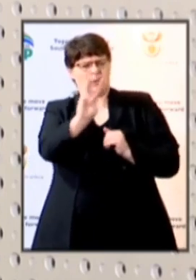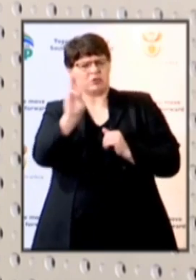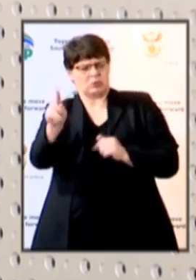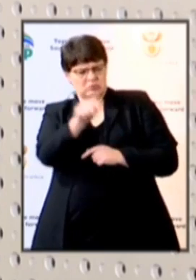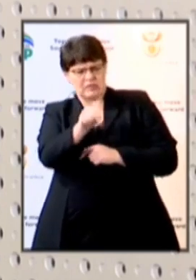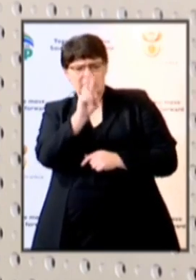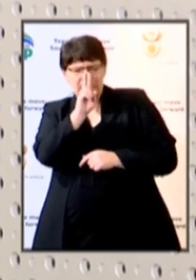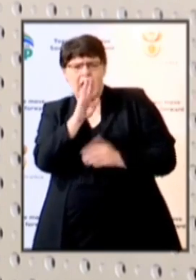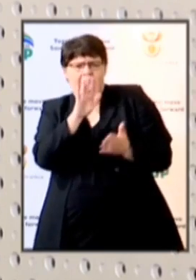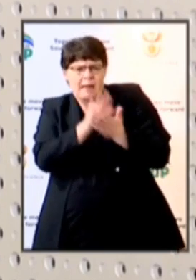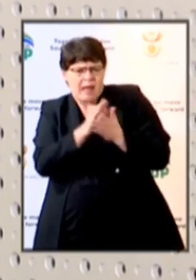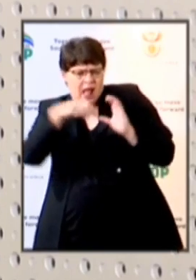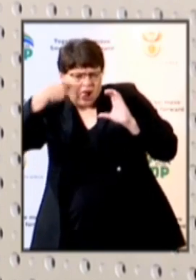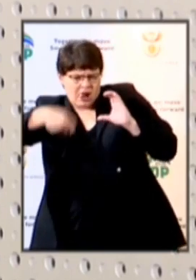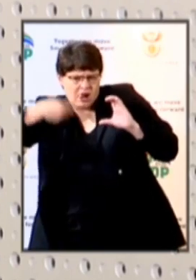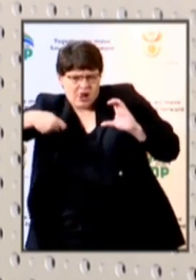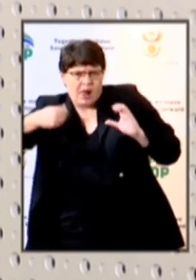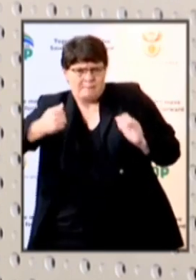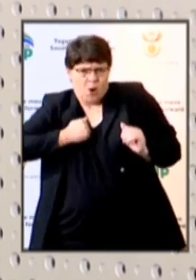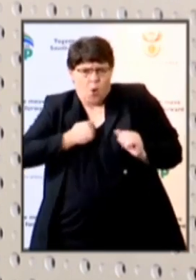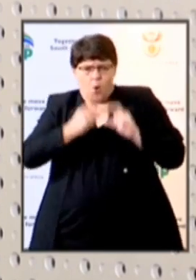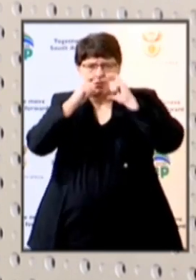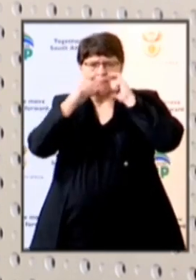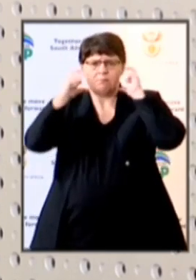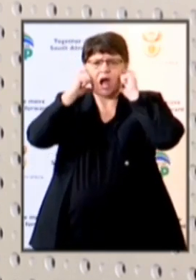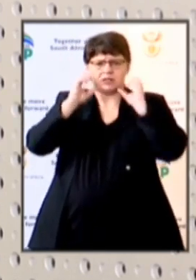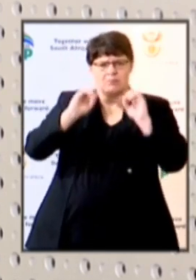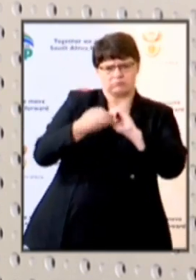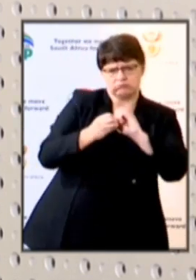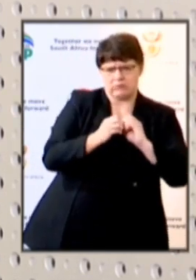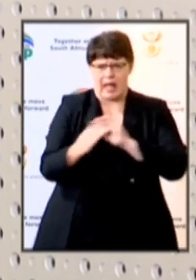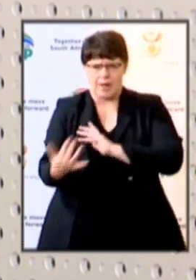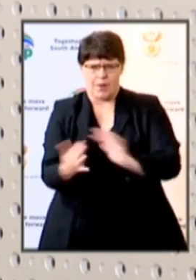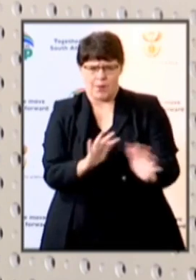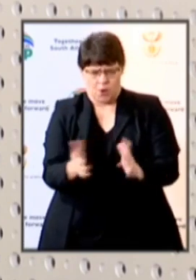to make your own mask at home. So